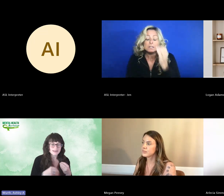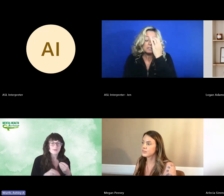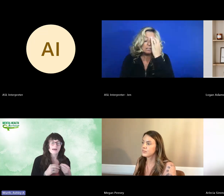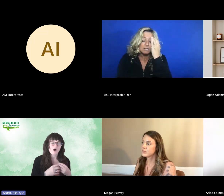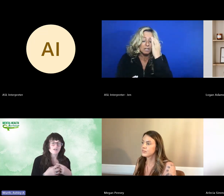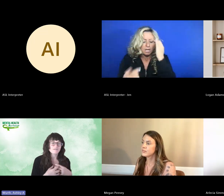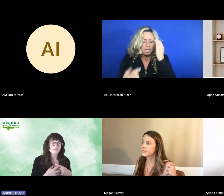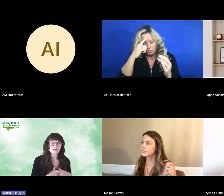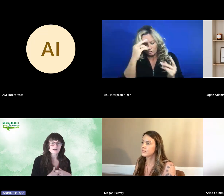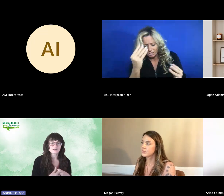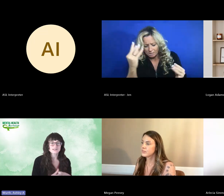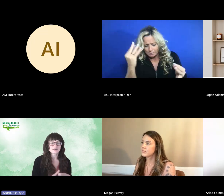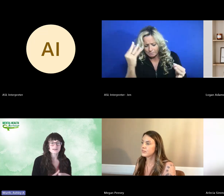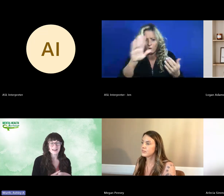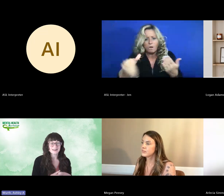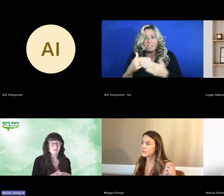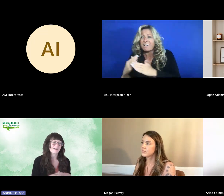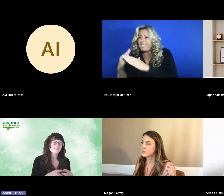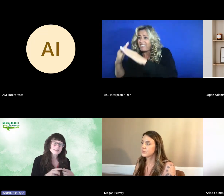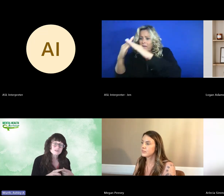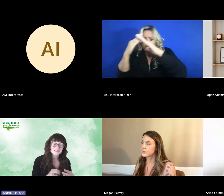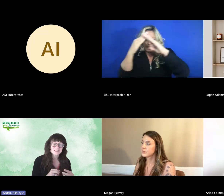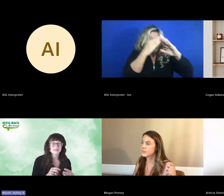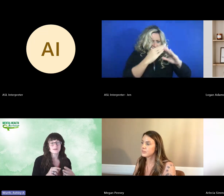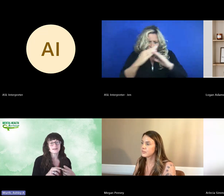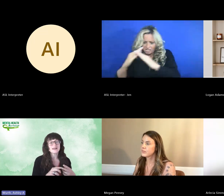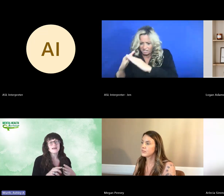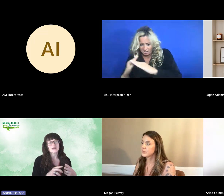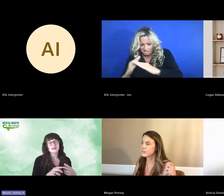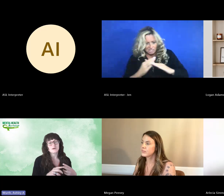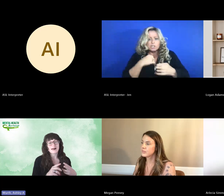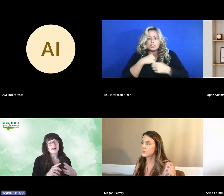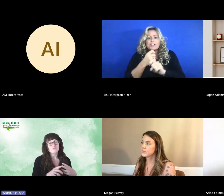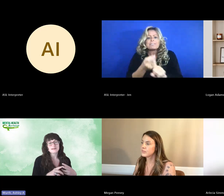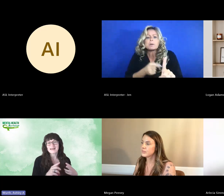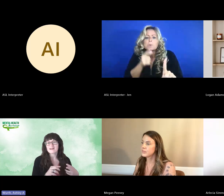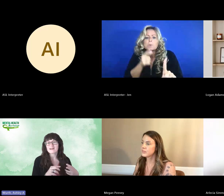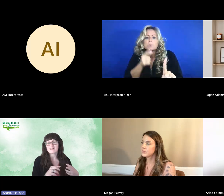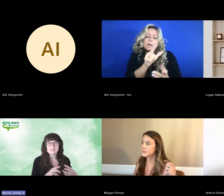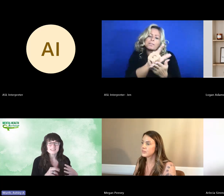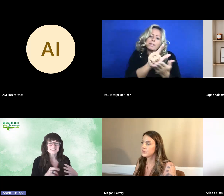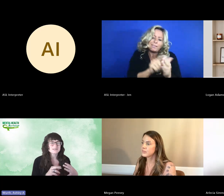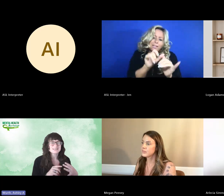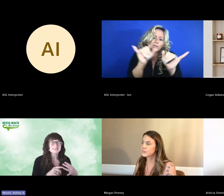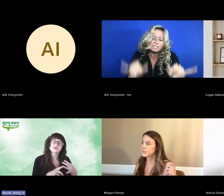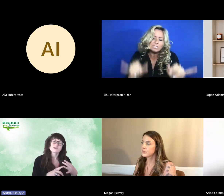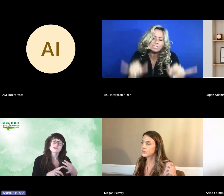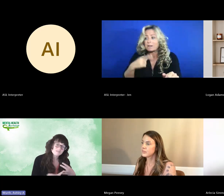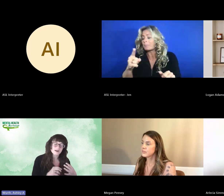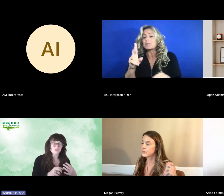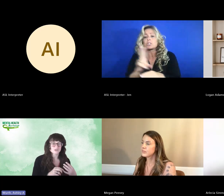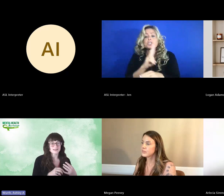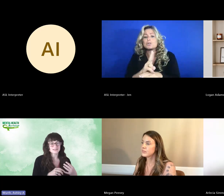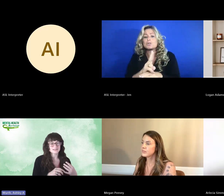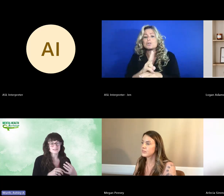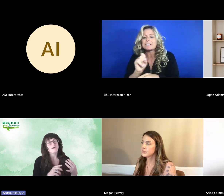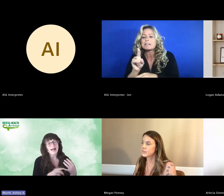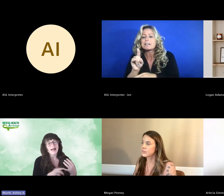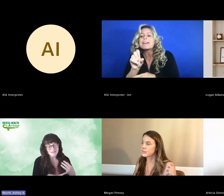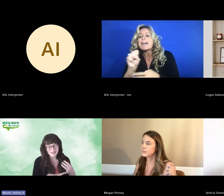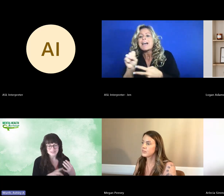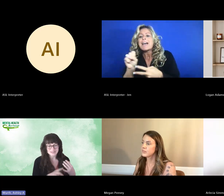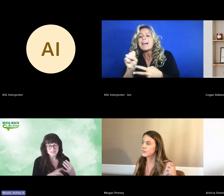start thinking about all of the barriers that are created by our legal system, and, I have been chaotically using substances and don't have a driver's